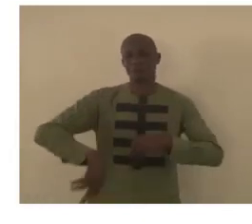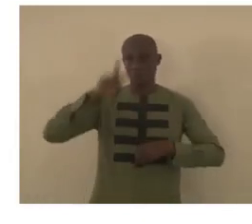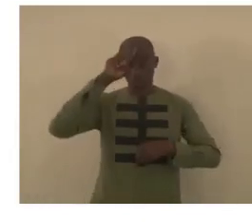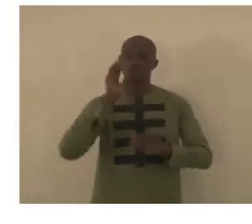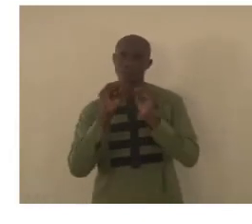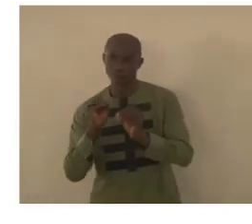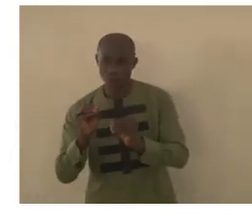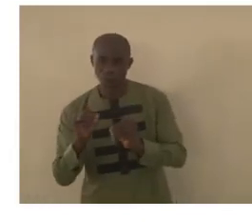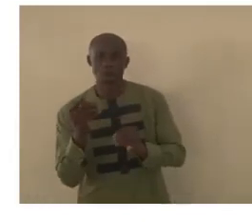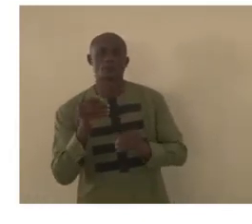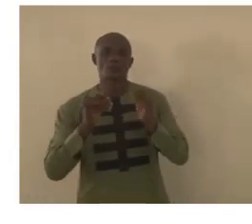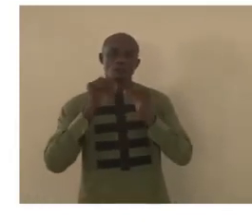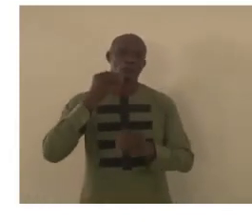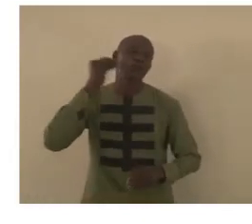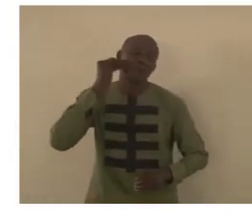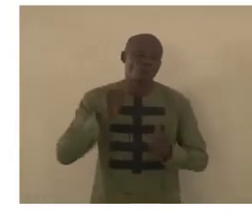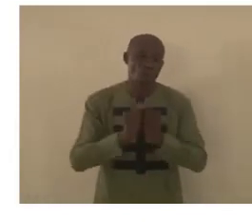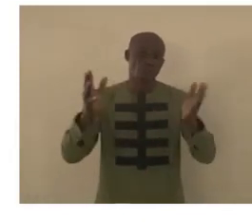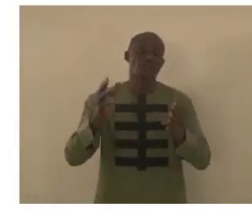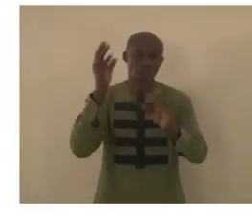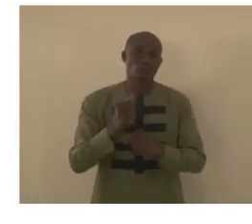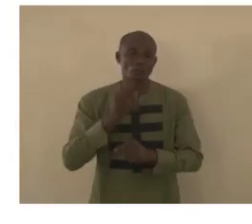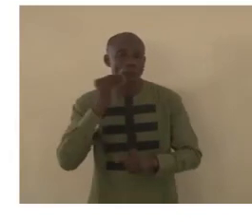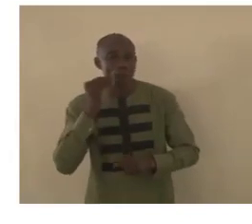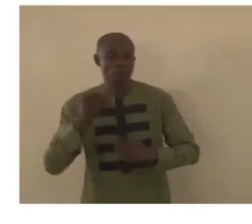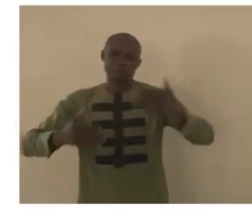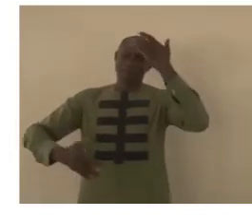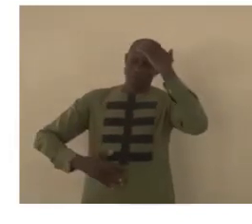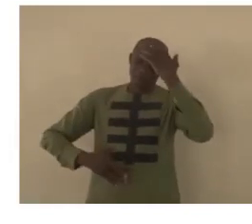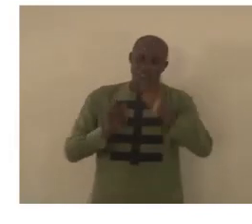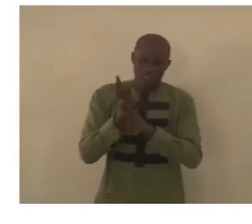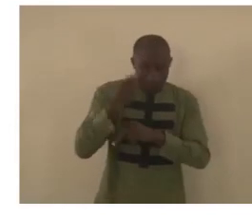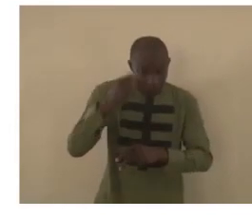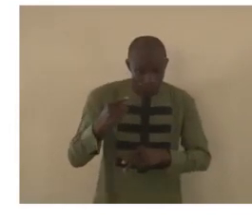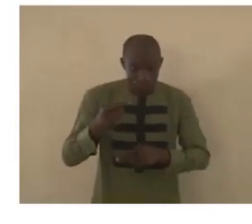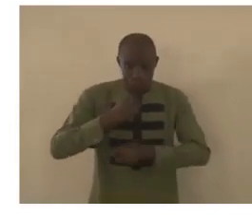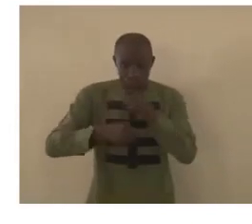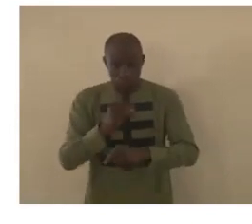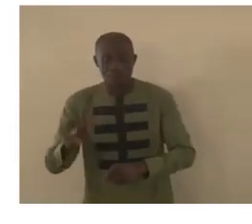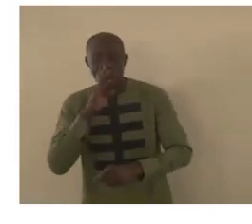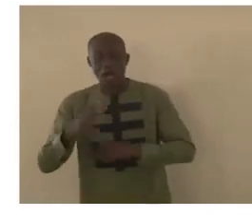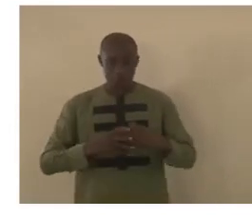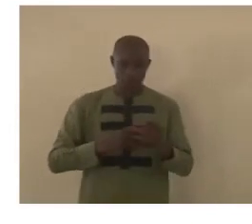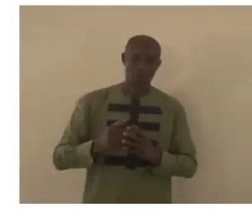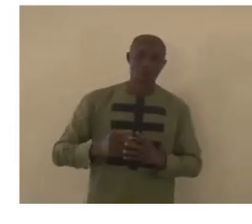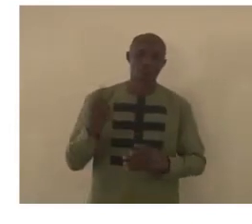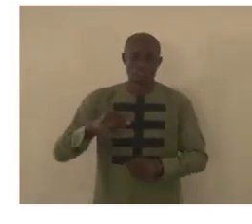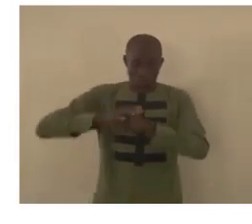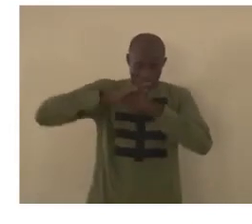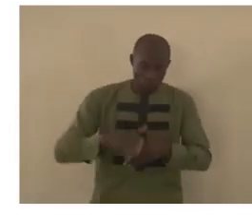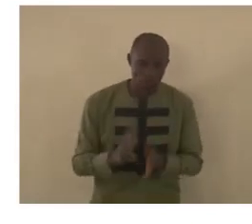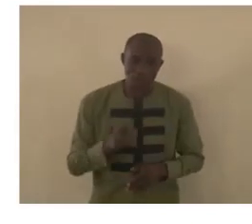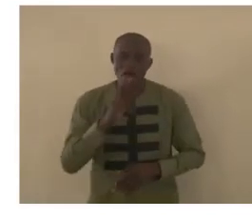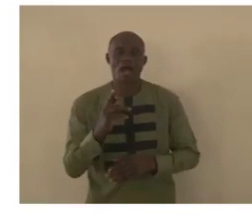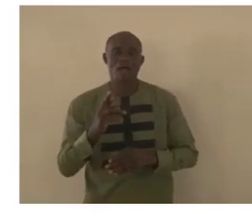the ignorant are taught, the homeless receive shelter, the sick are cared for, the distressed are consoled, and